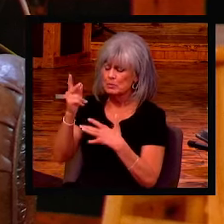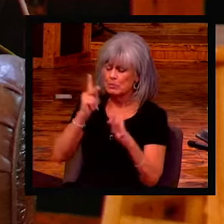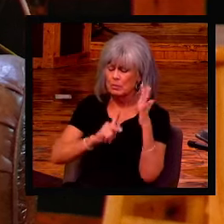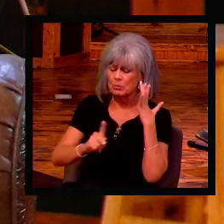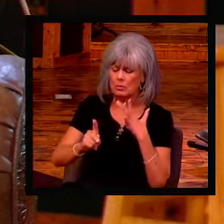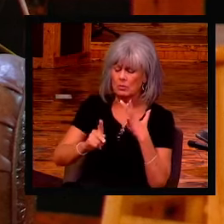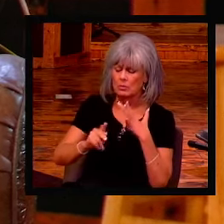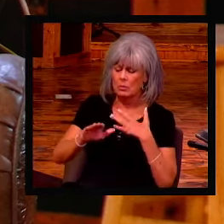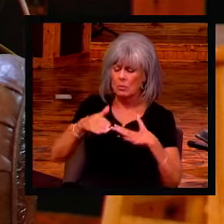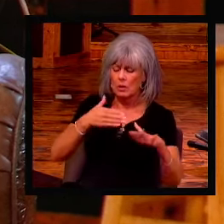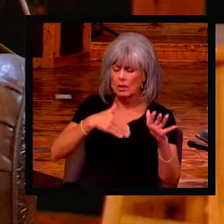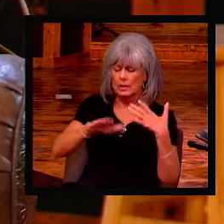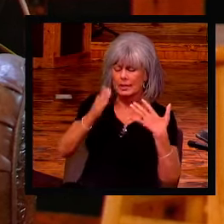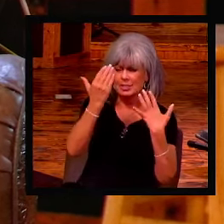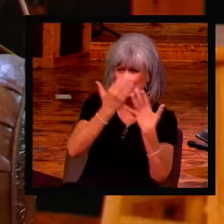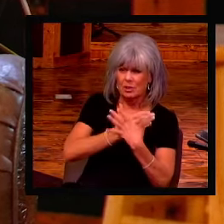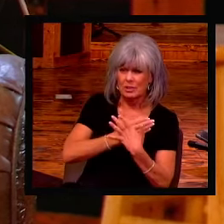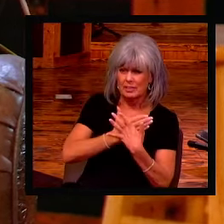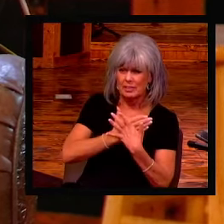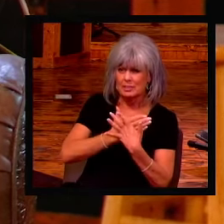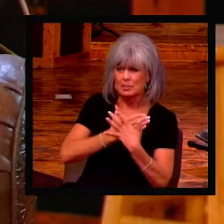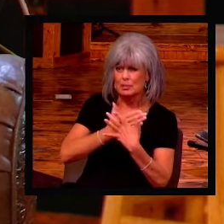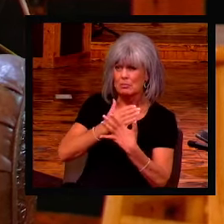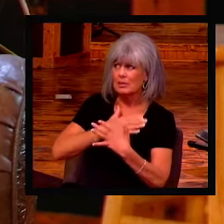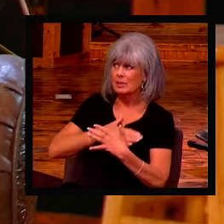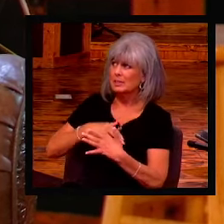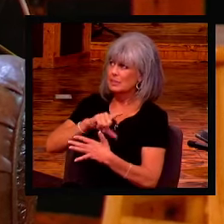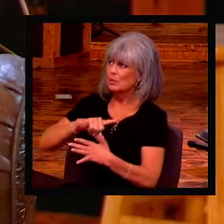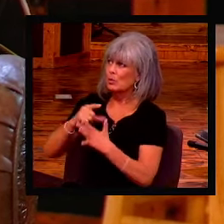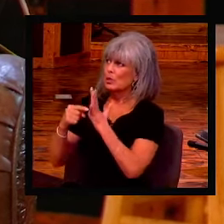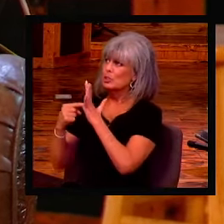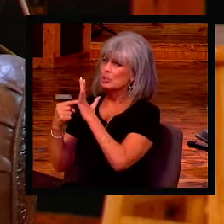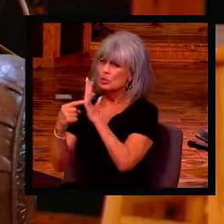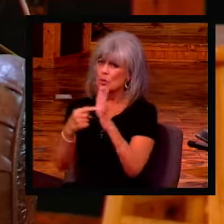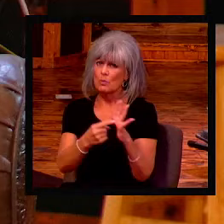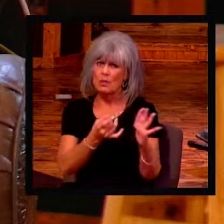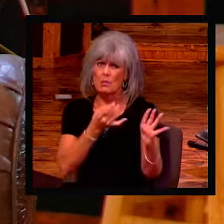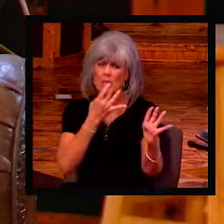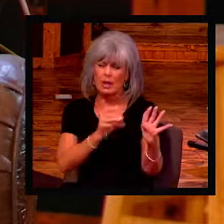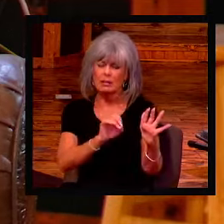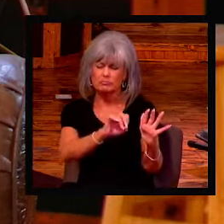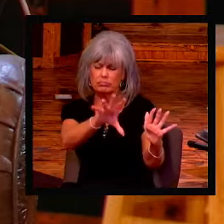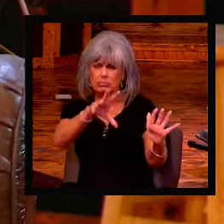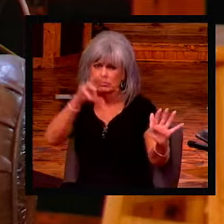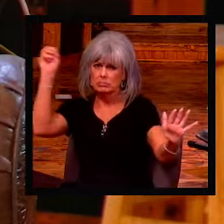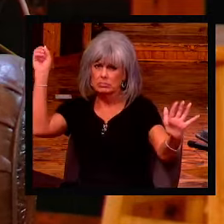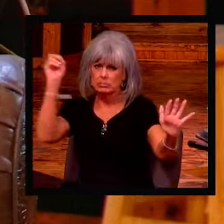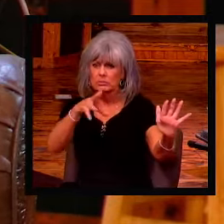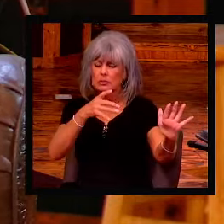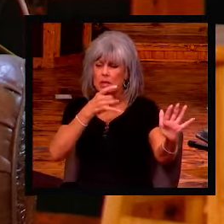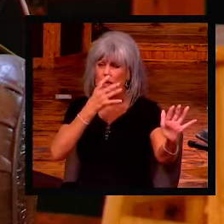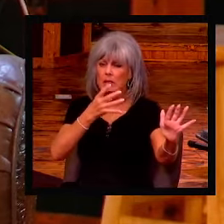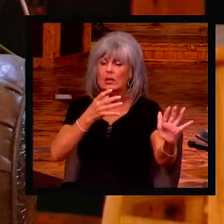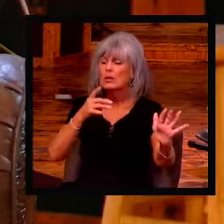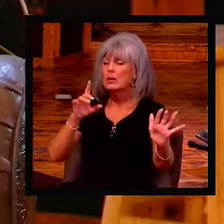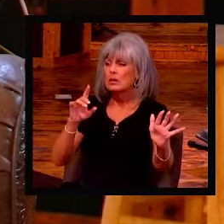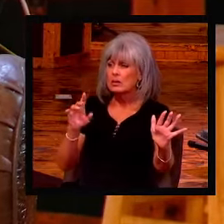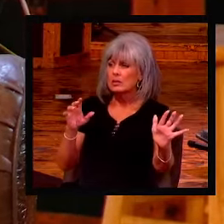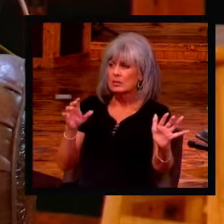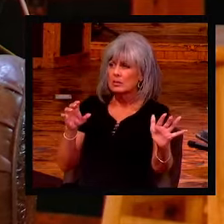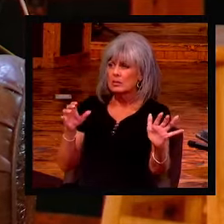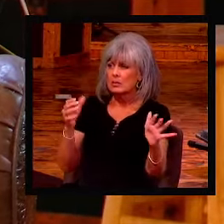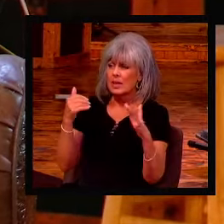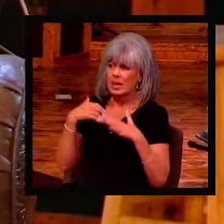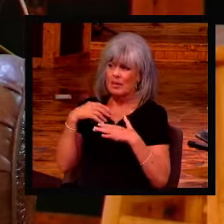please, Lord, show them the light. Show them a beam of light where they have no